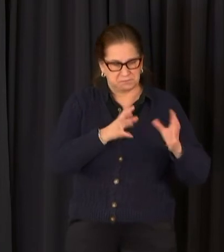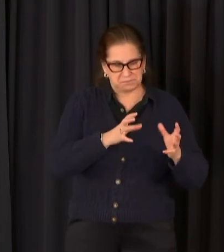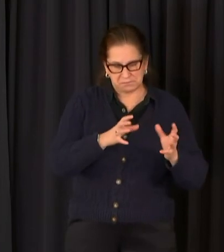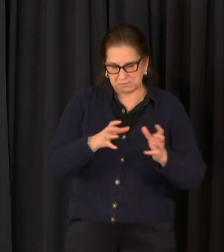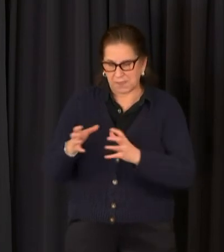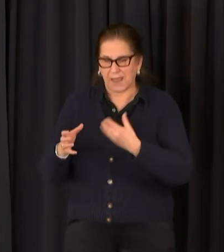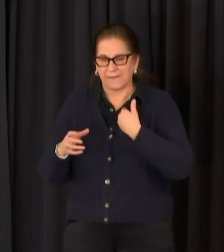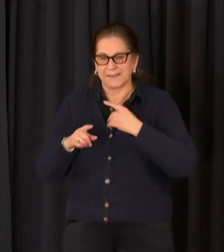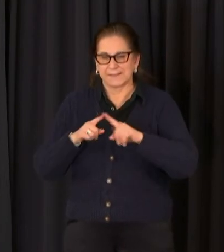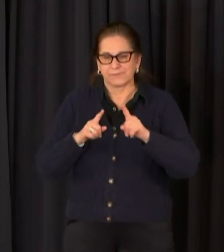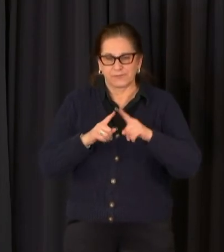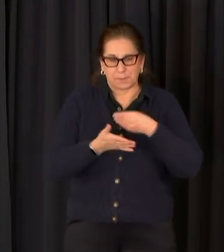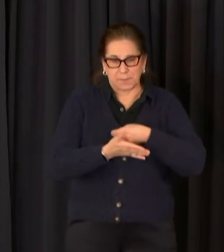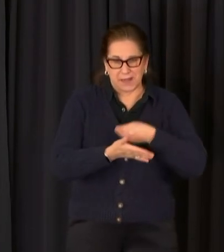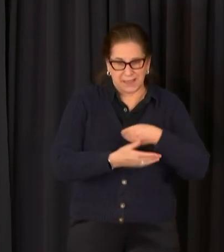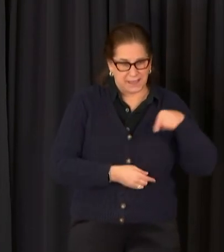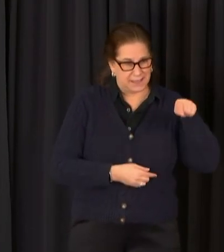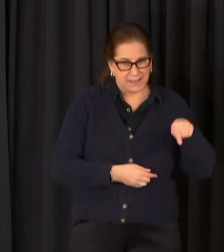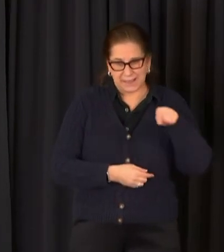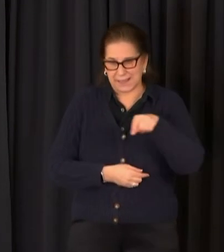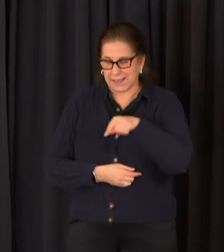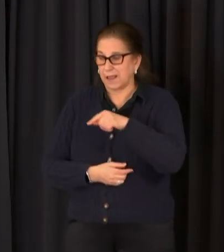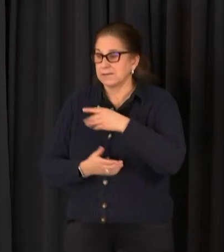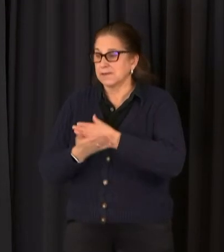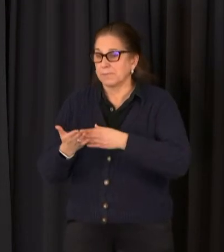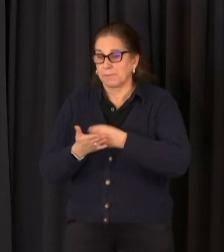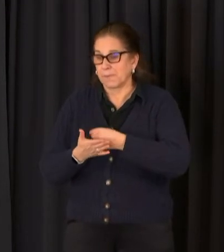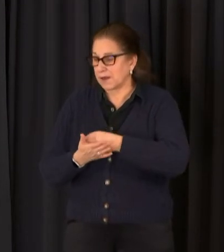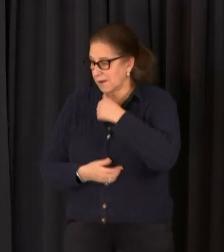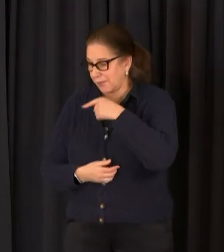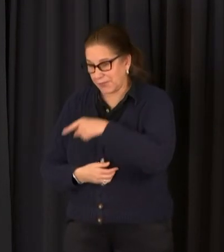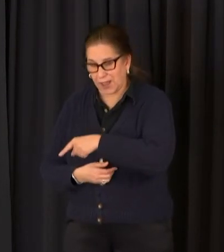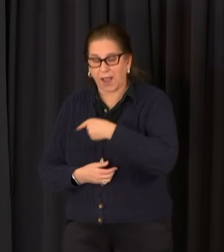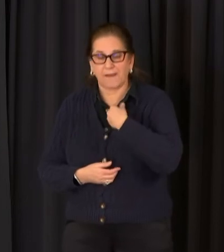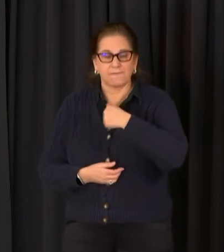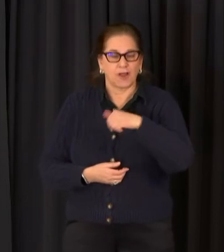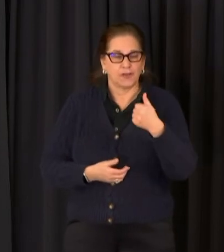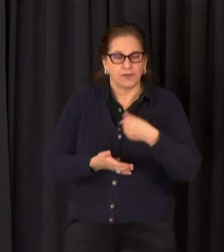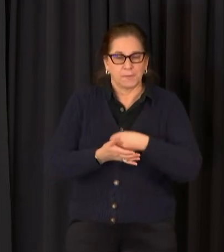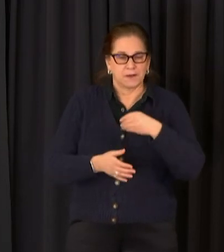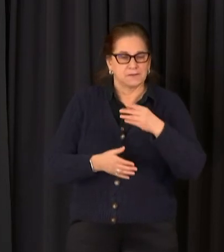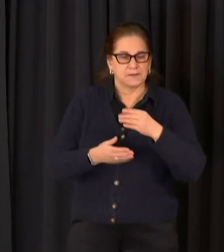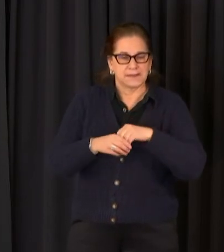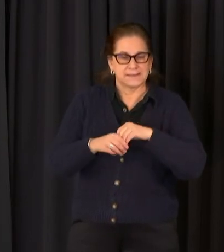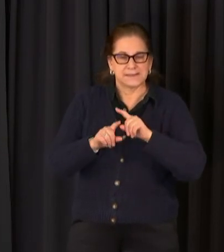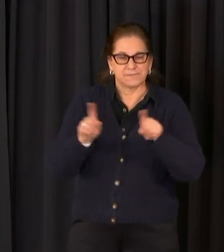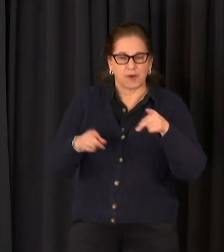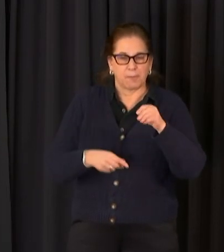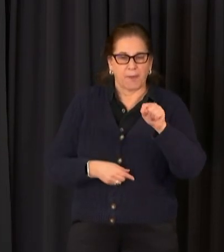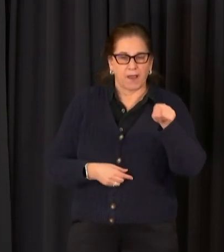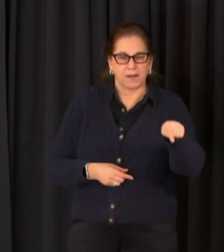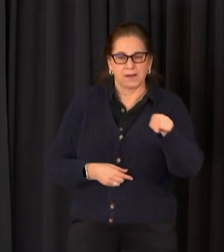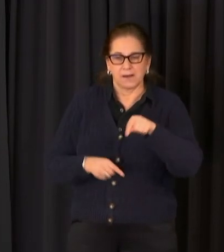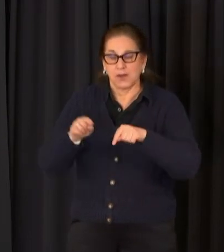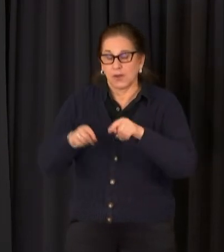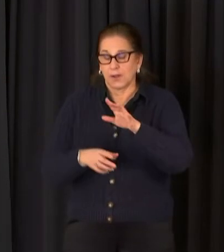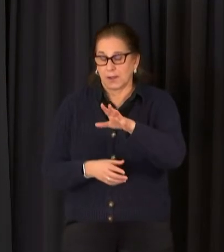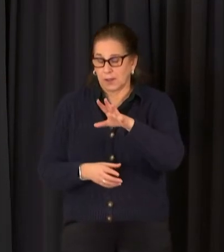available, for both rental assistance and utility assistance. So let me say a word about